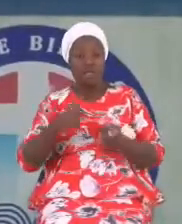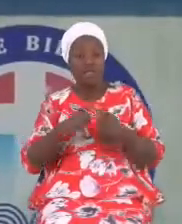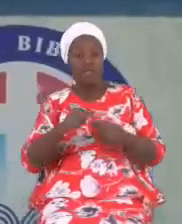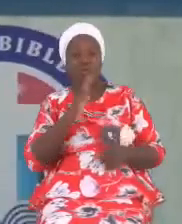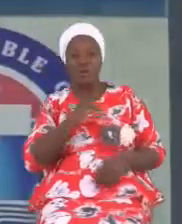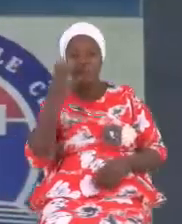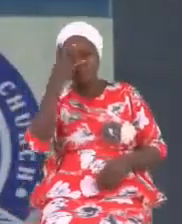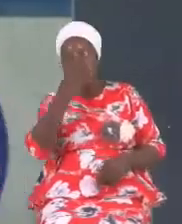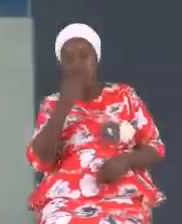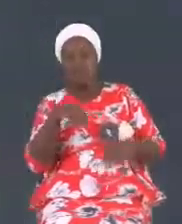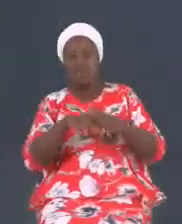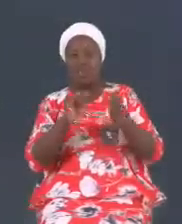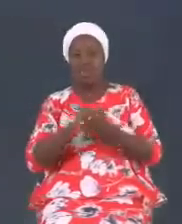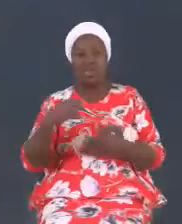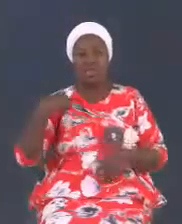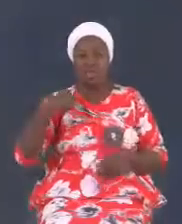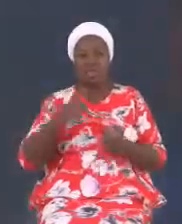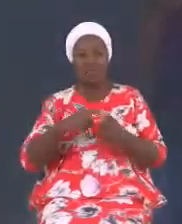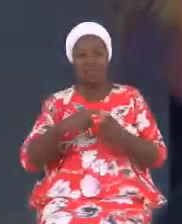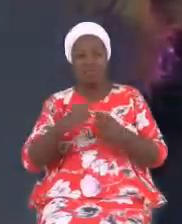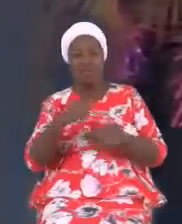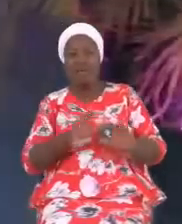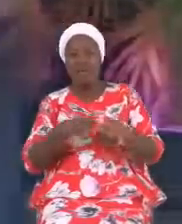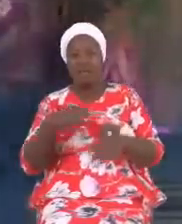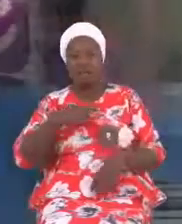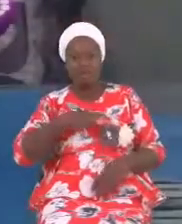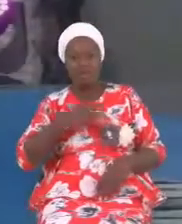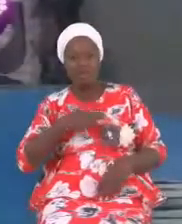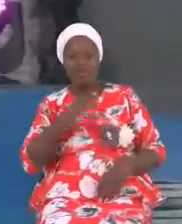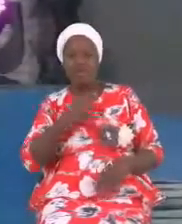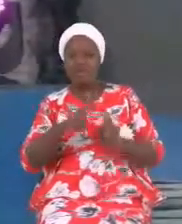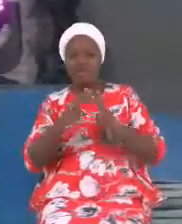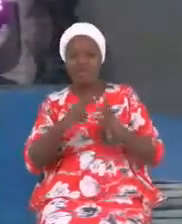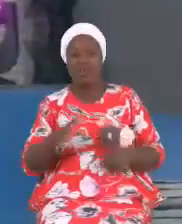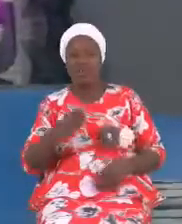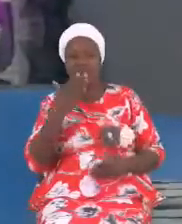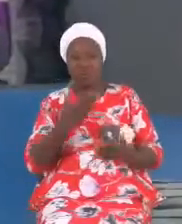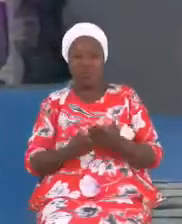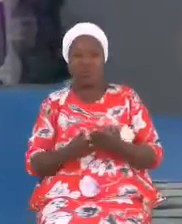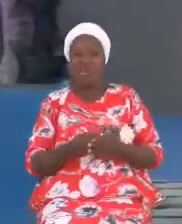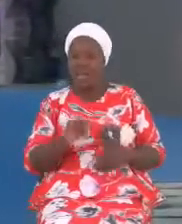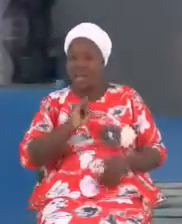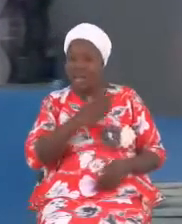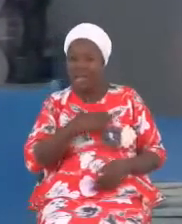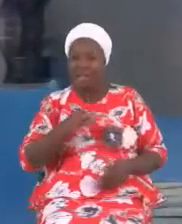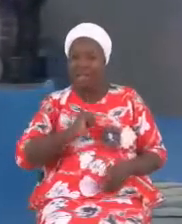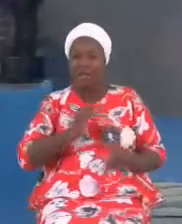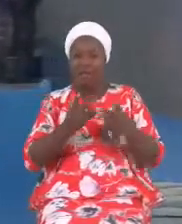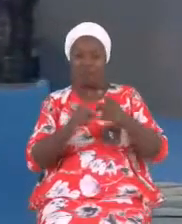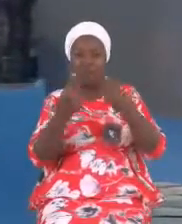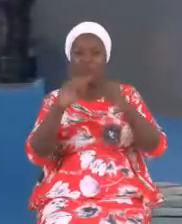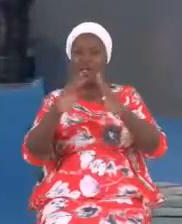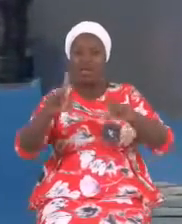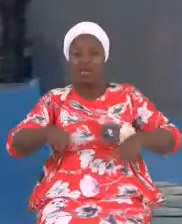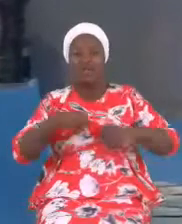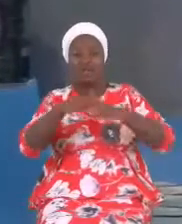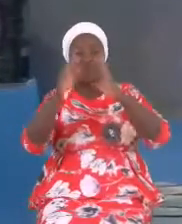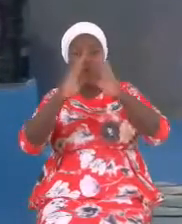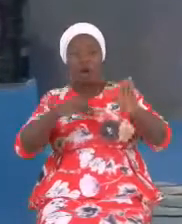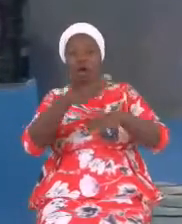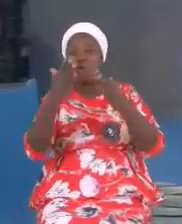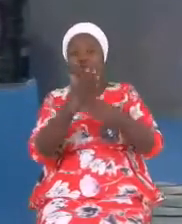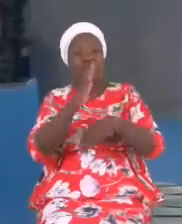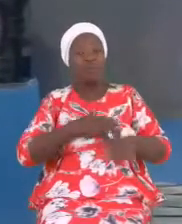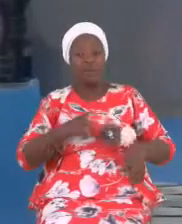you're so nice, you are so great, you are so good. I want to come and live in your house for the rest of my life. Tailors don't do